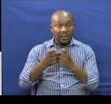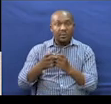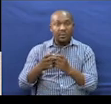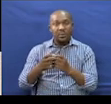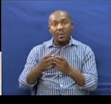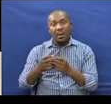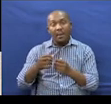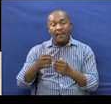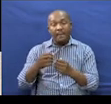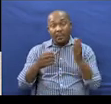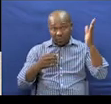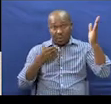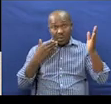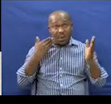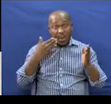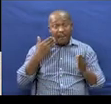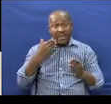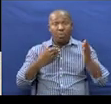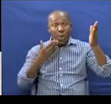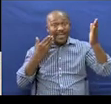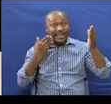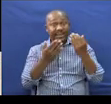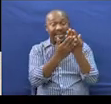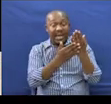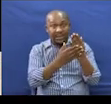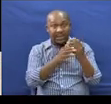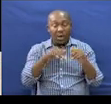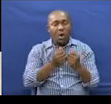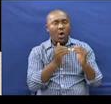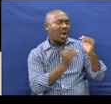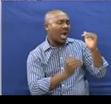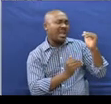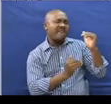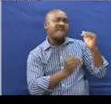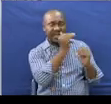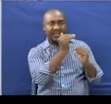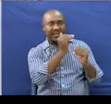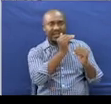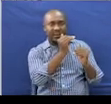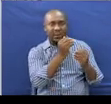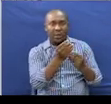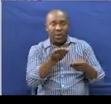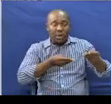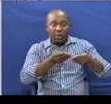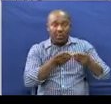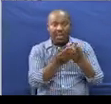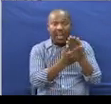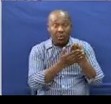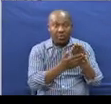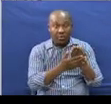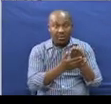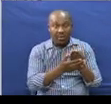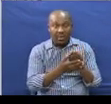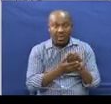said the metropolitan countries or highly advanced economic countries, their population is controlled.